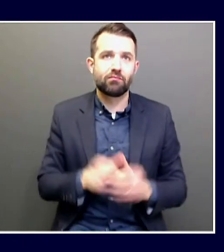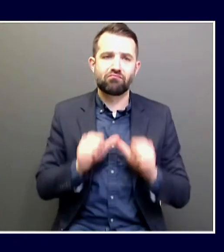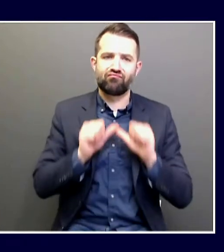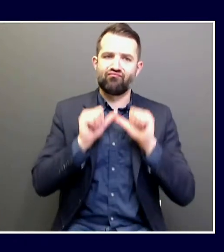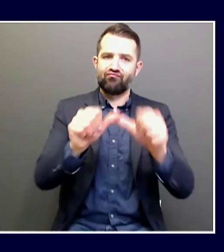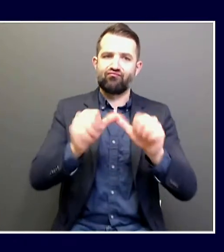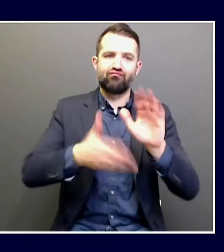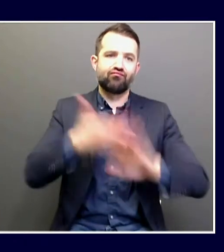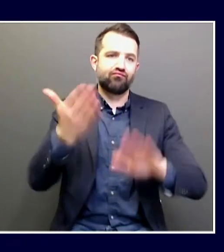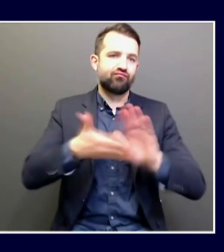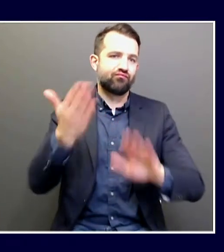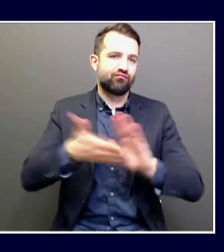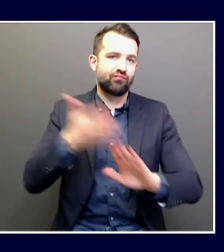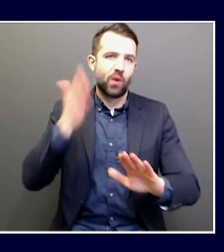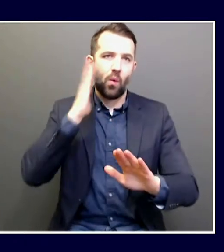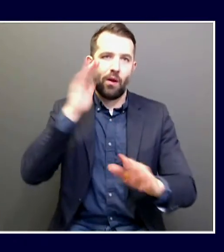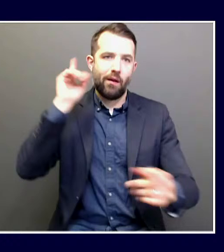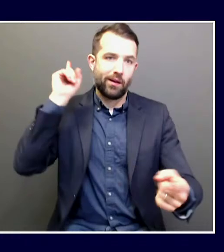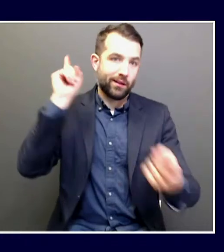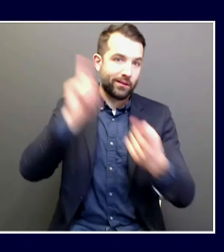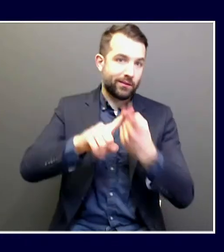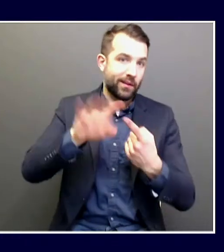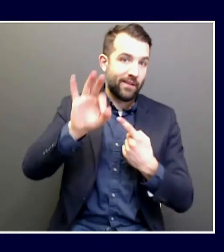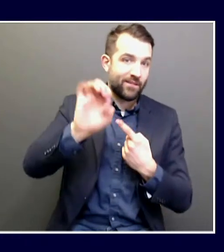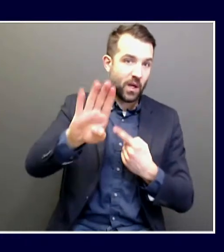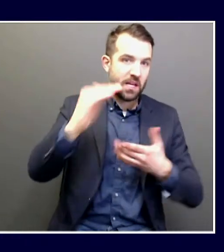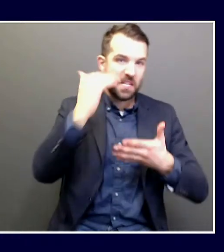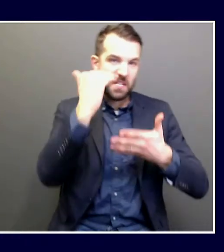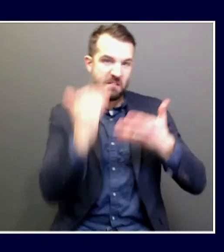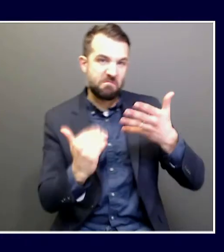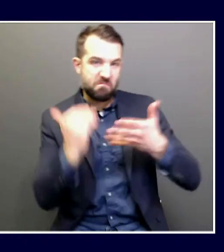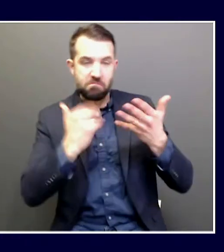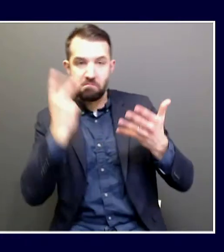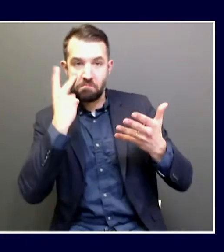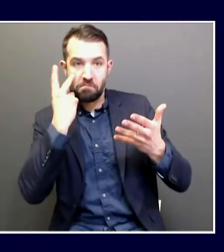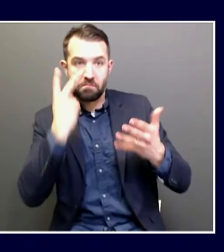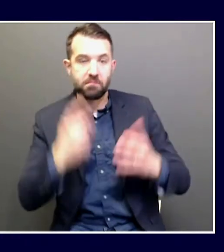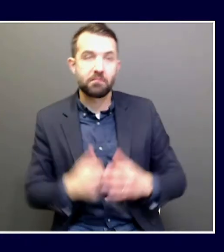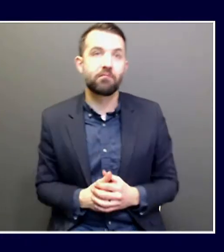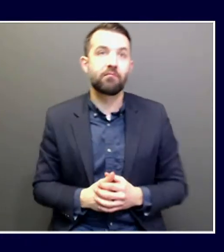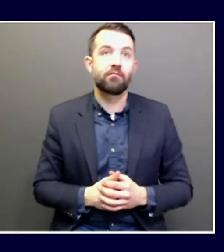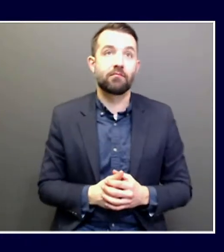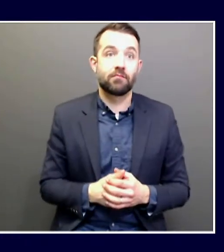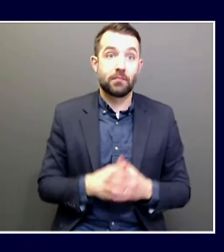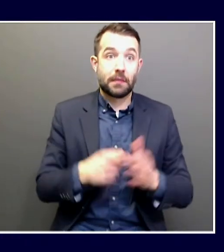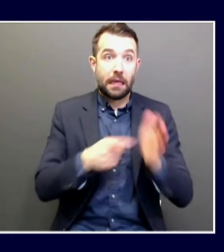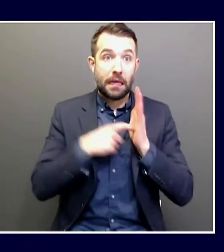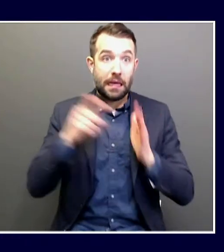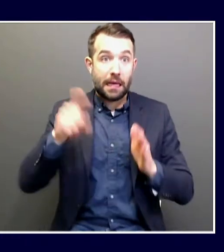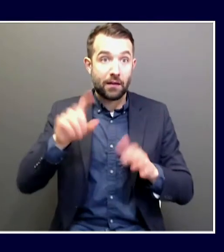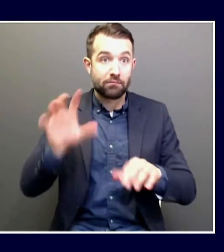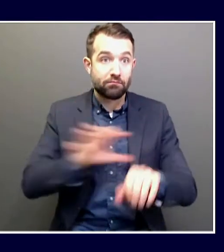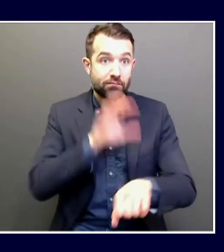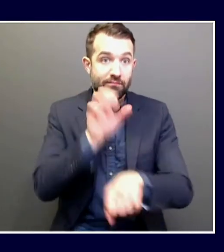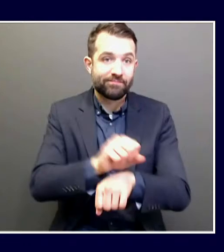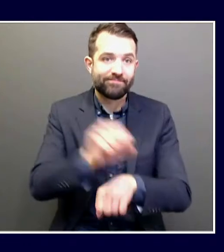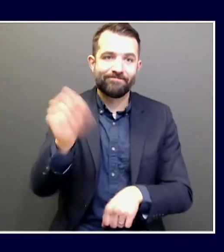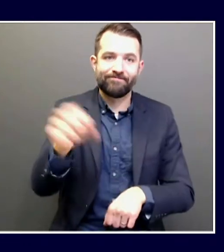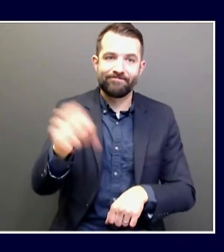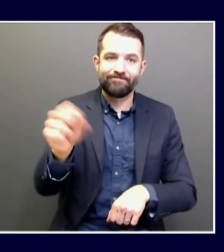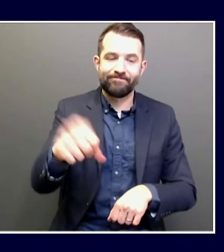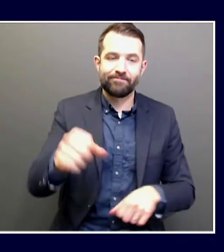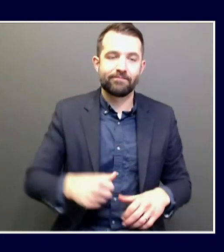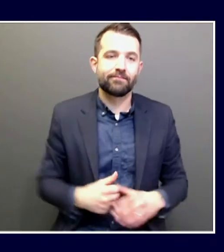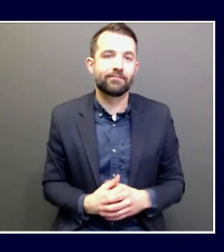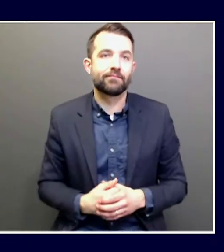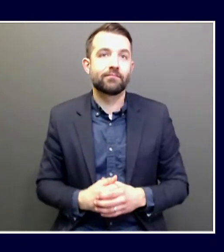through mid-February. An appointment for COVID-19 testing at the Armory is required. Please check our website or